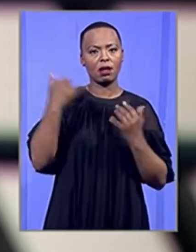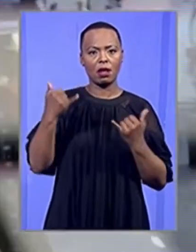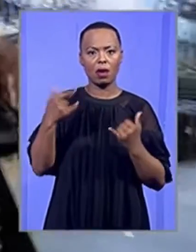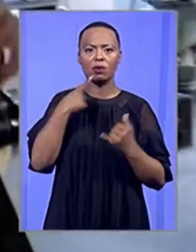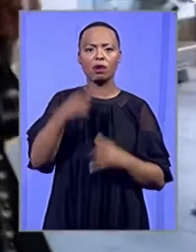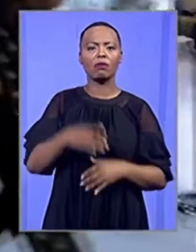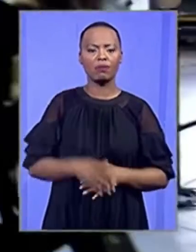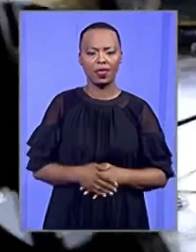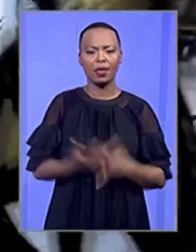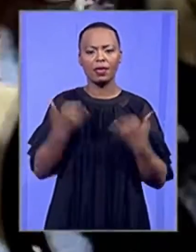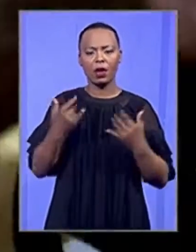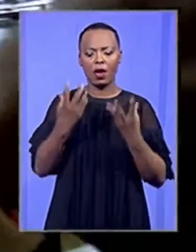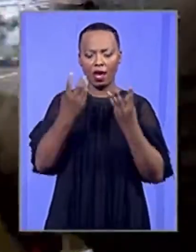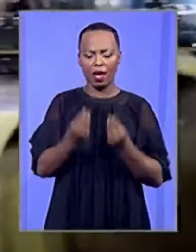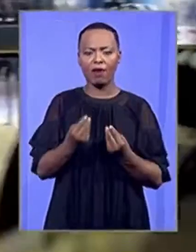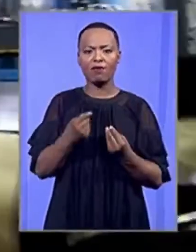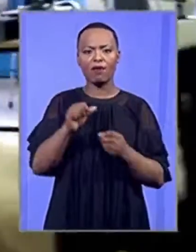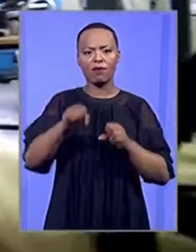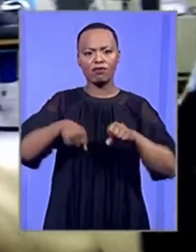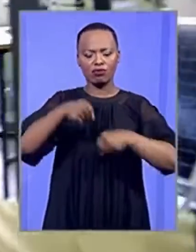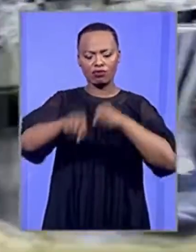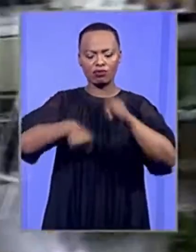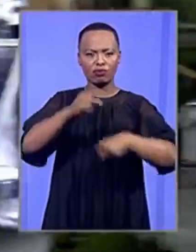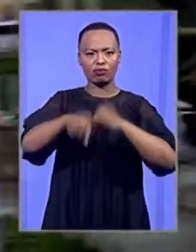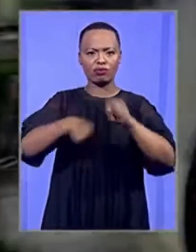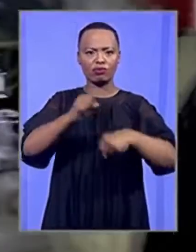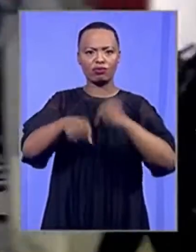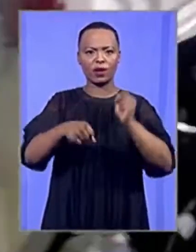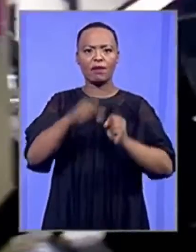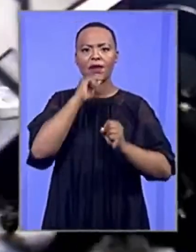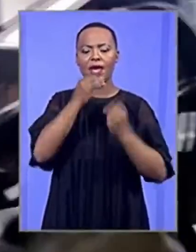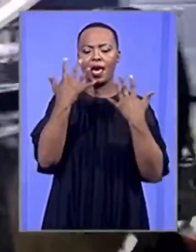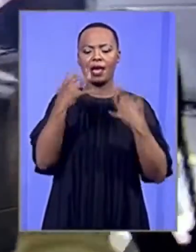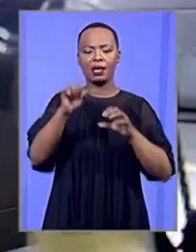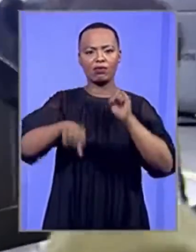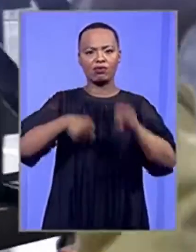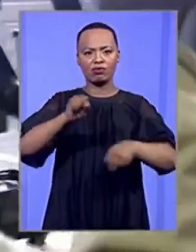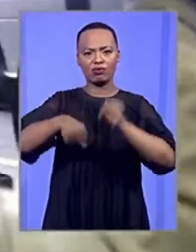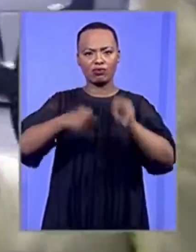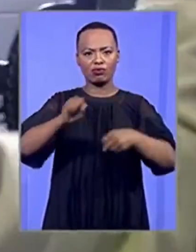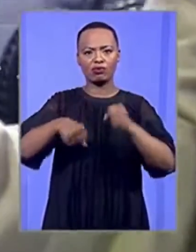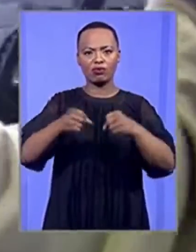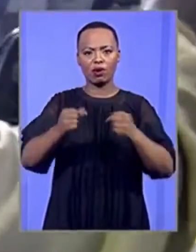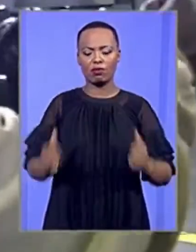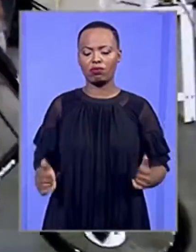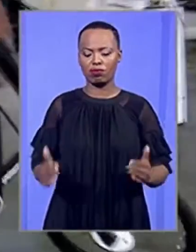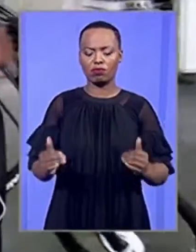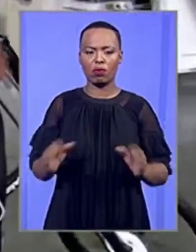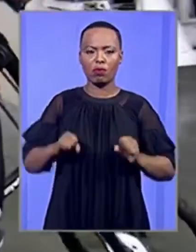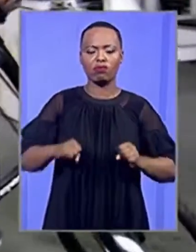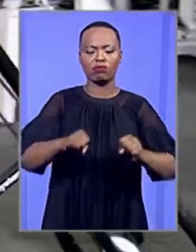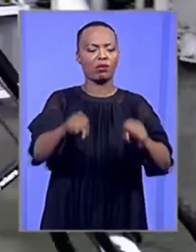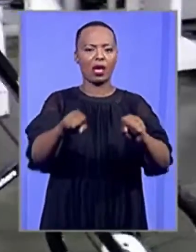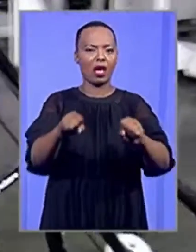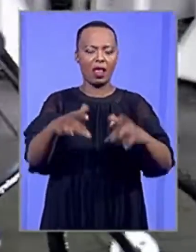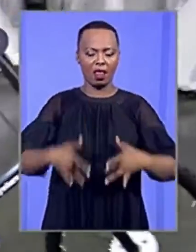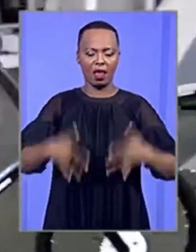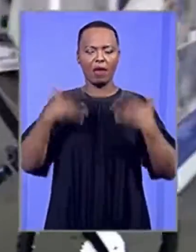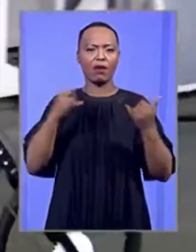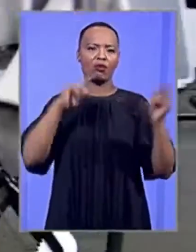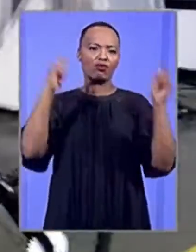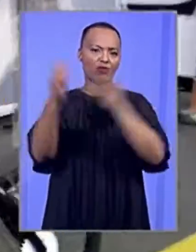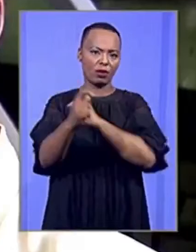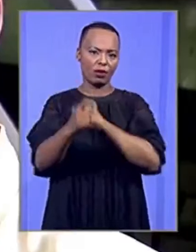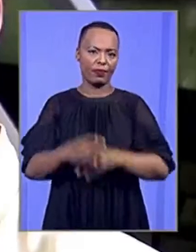setulo sa maotwana se se bidiwang handbike, tlhamo ya matlhajana e fetotseng botshelo jwa gagwe. Ne ke kgona